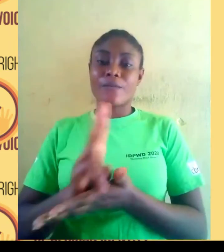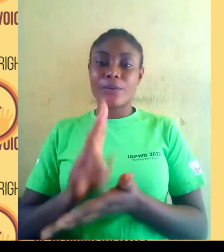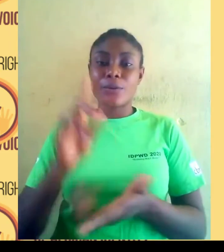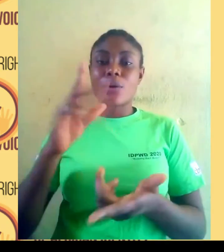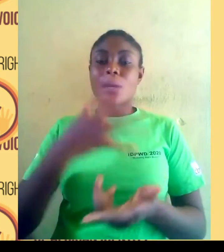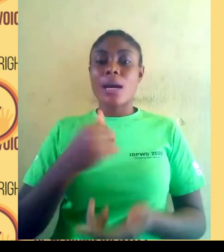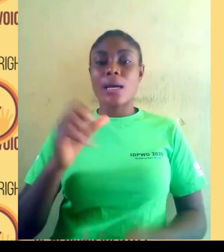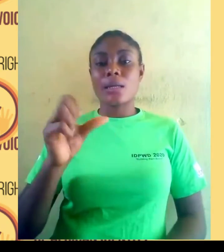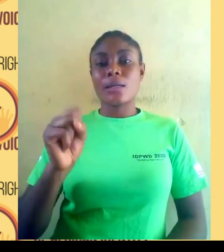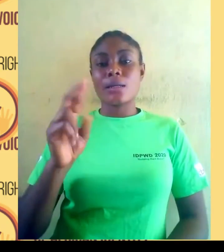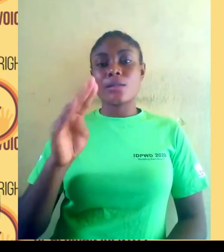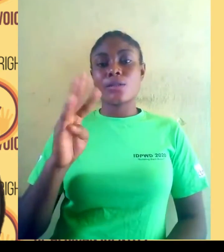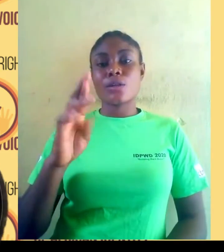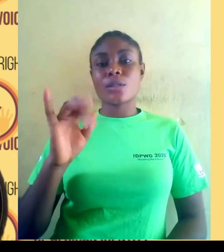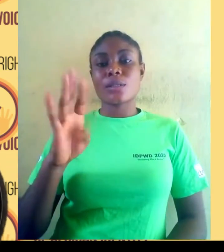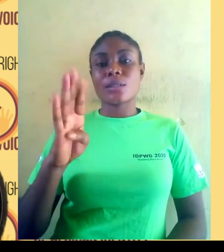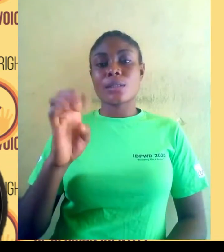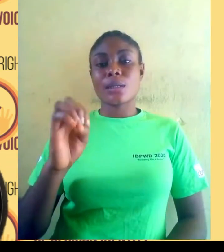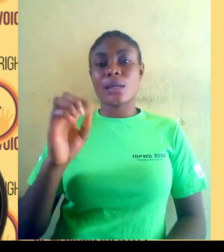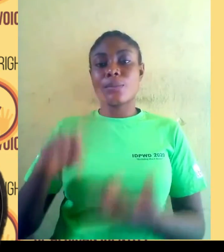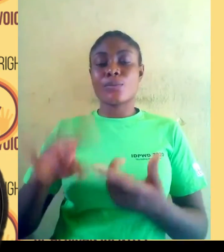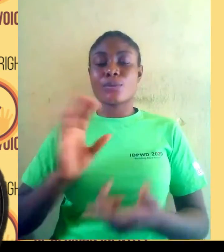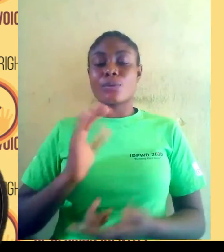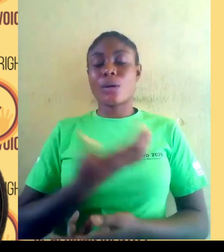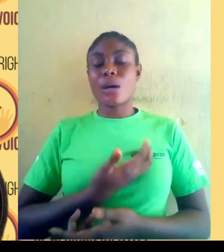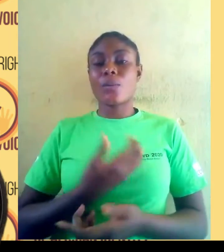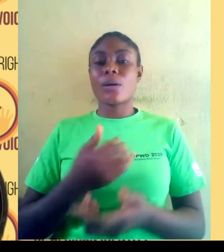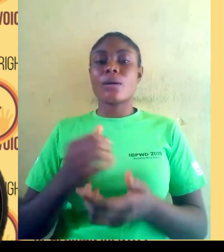so. This is the Indigenous Hands, the